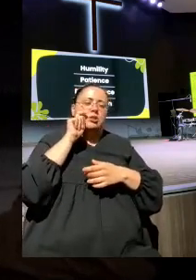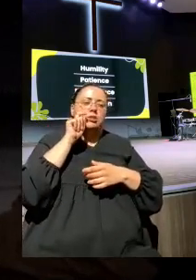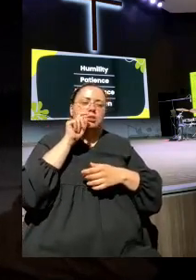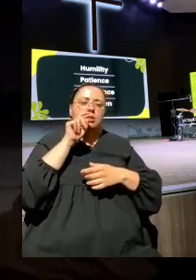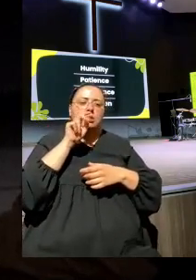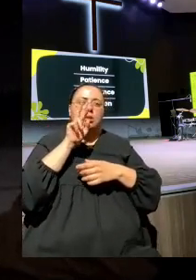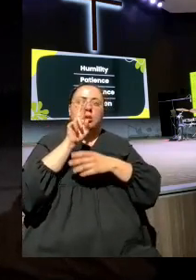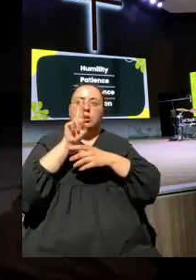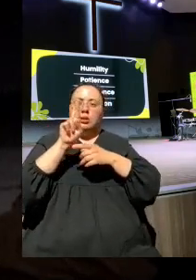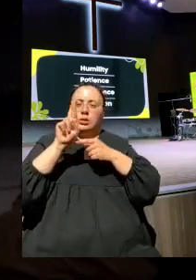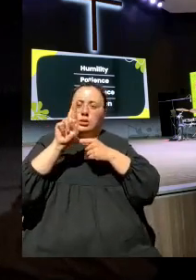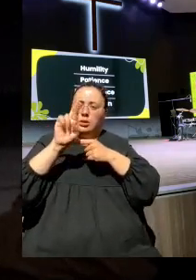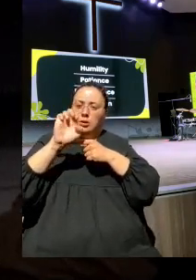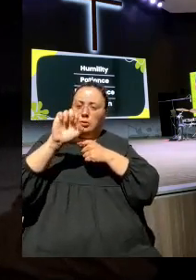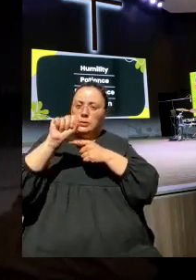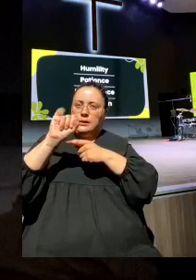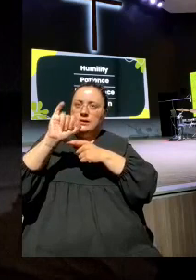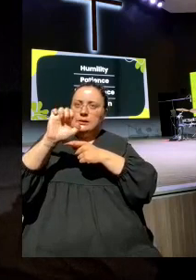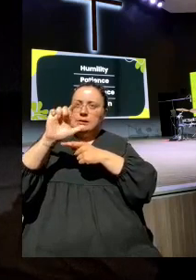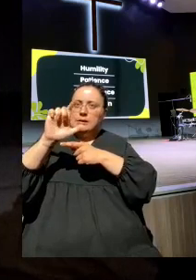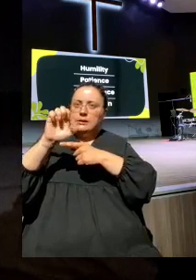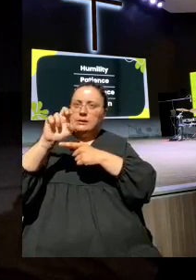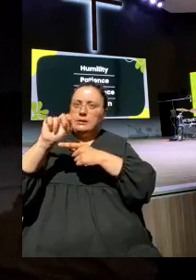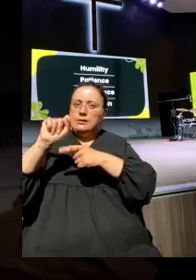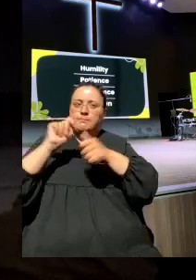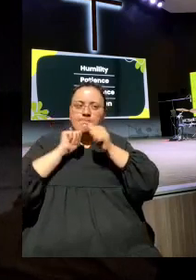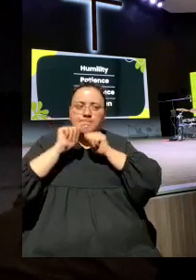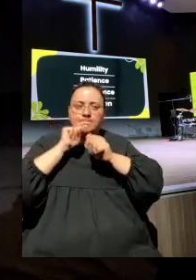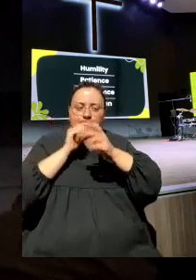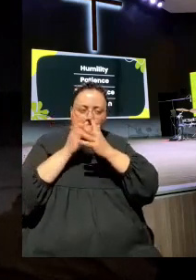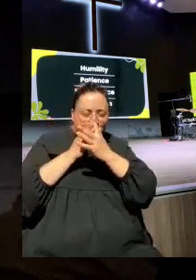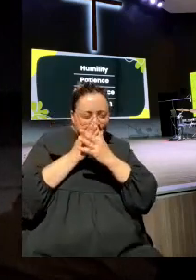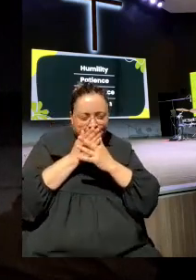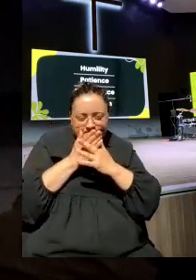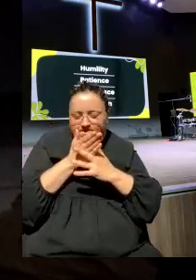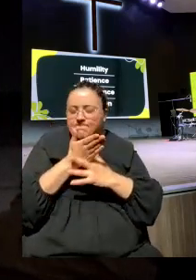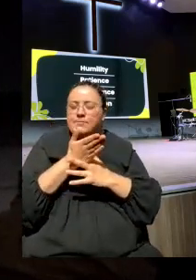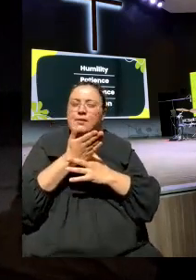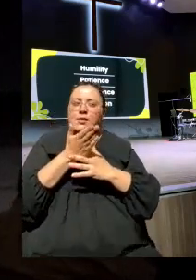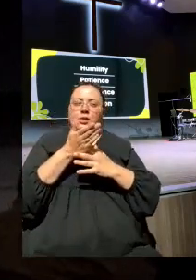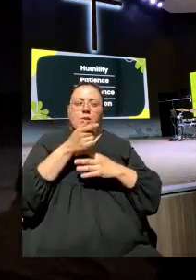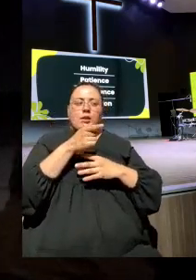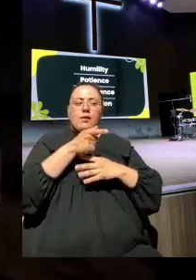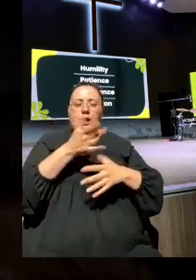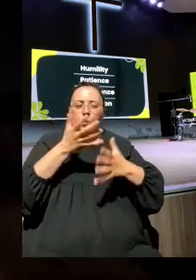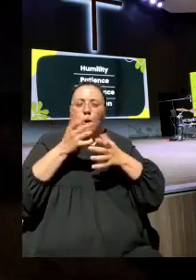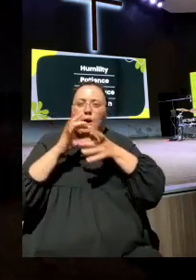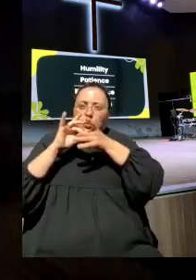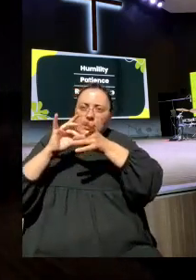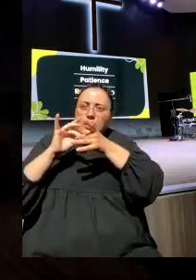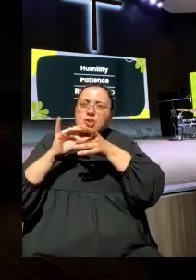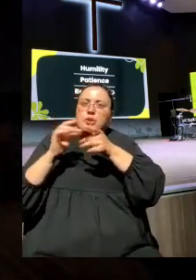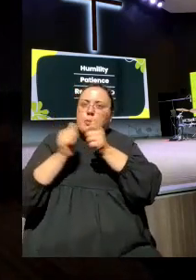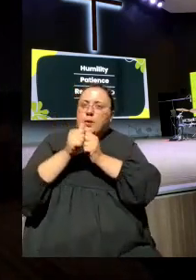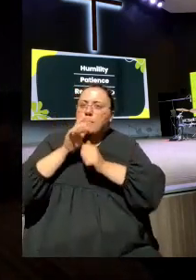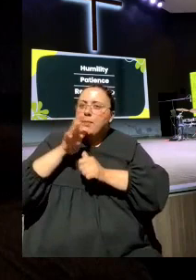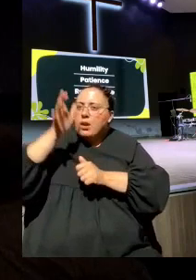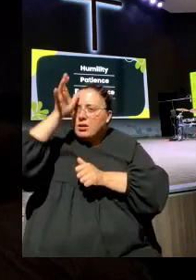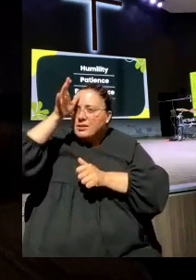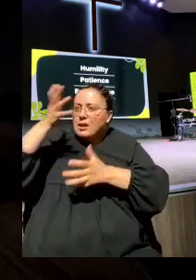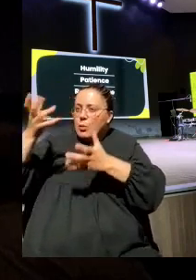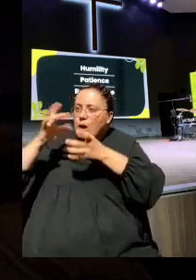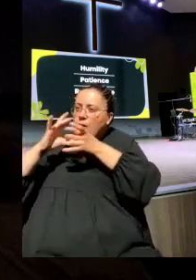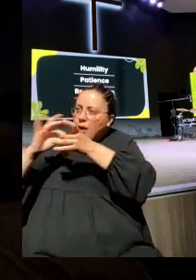forgive, and they want a relationship with their parents. And I think that when we begin to demonstrate to them, like what Paul